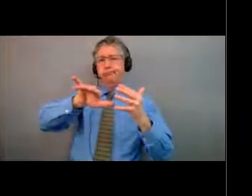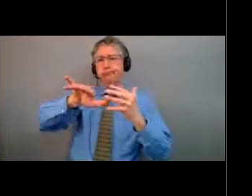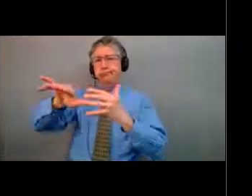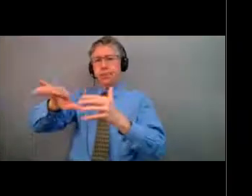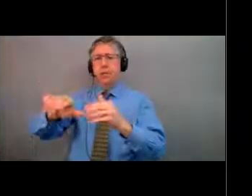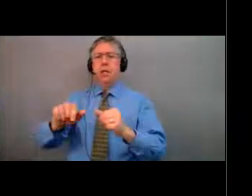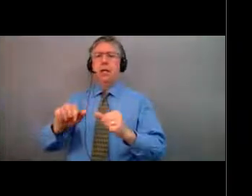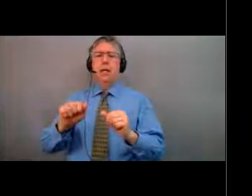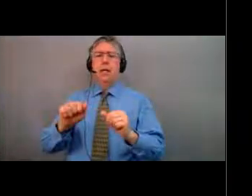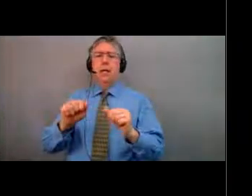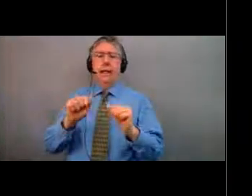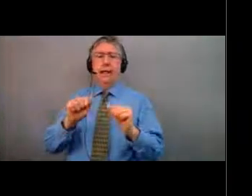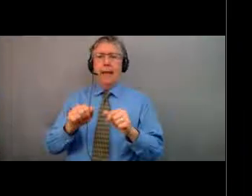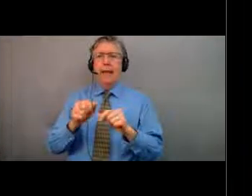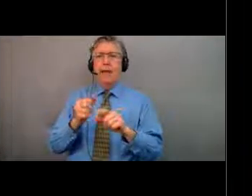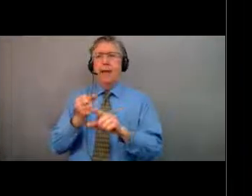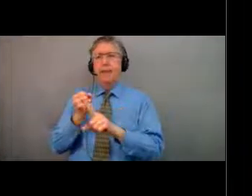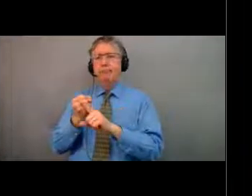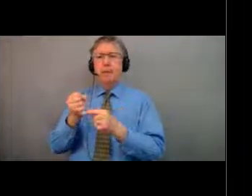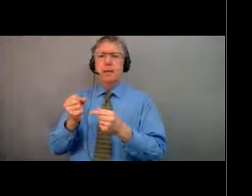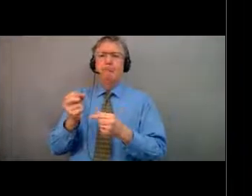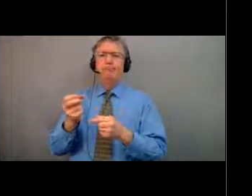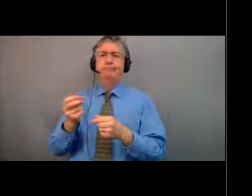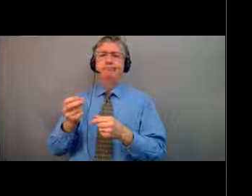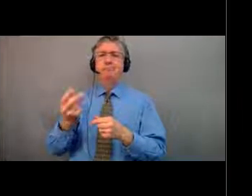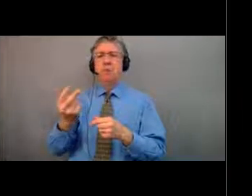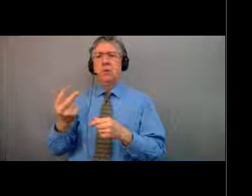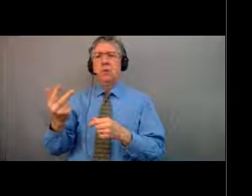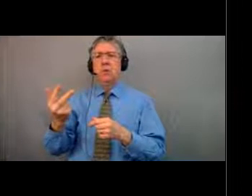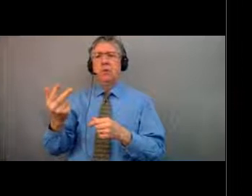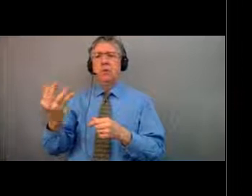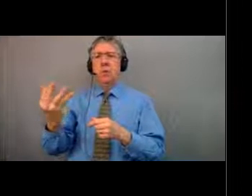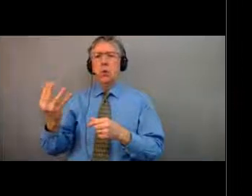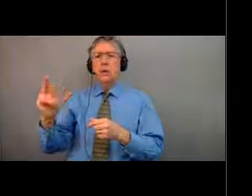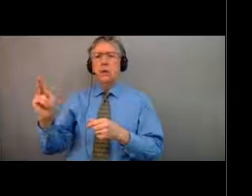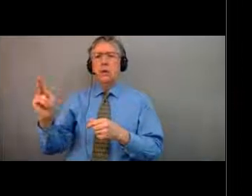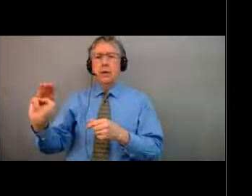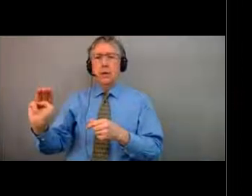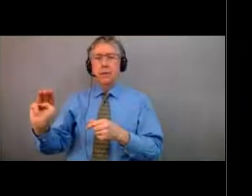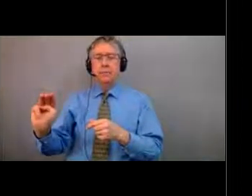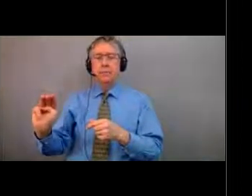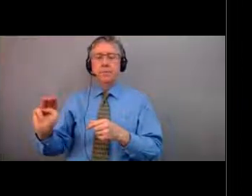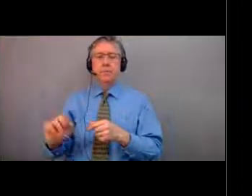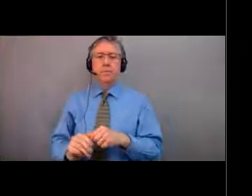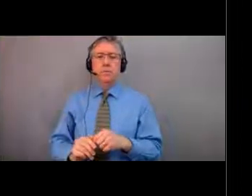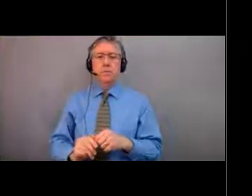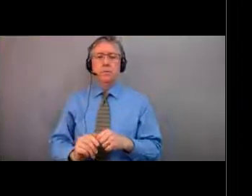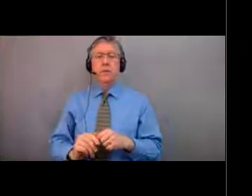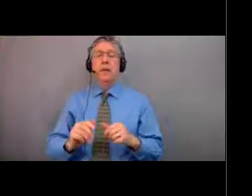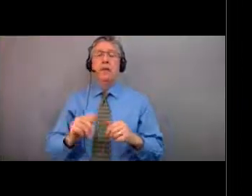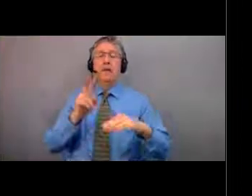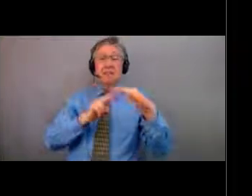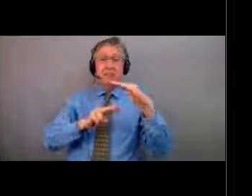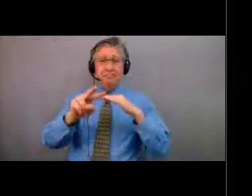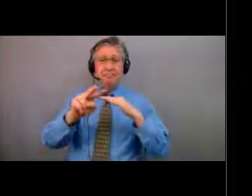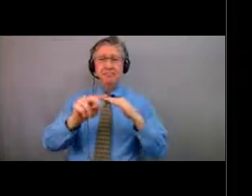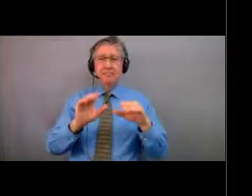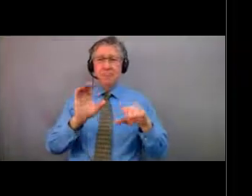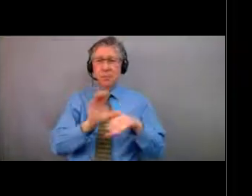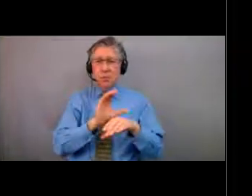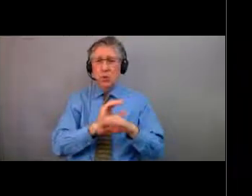few kilometers, which can barely be captured by regular numerical weather forecast models that do